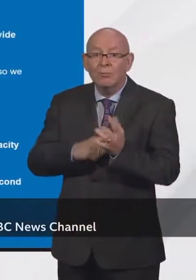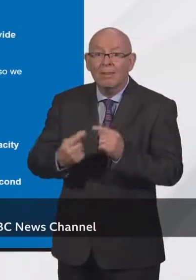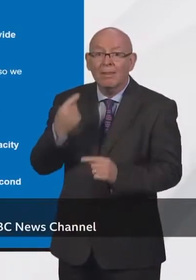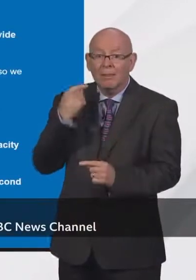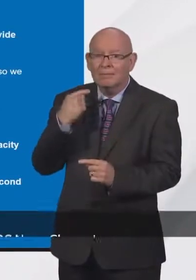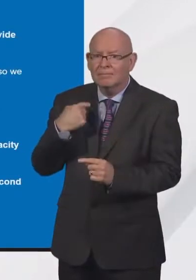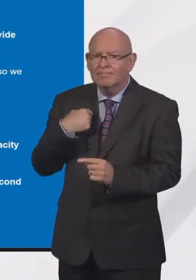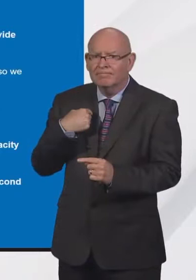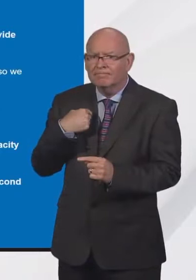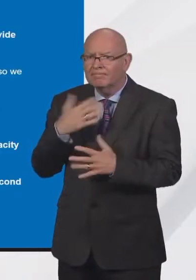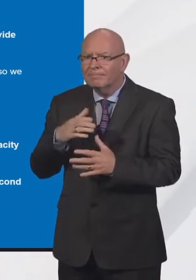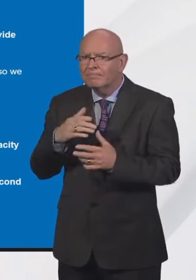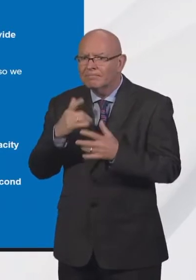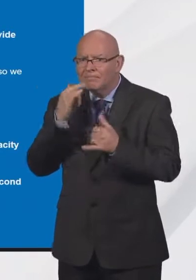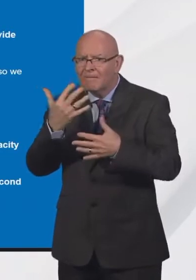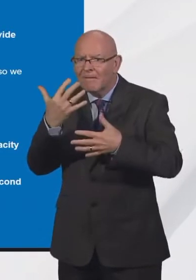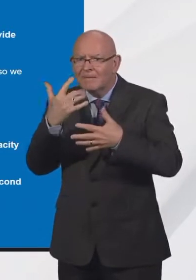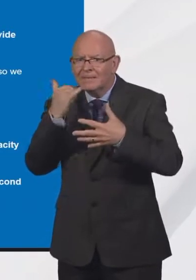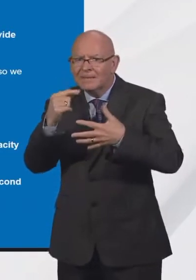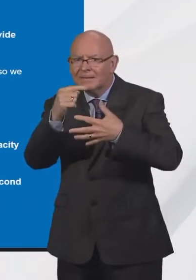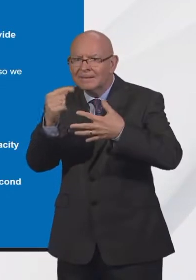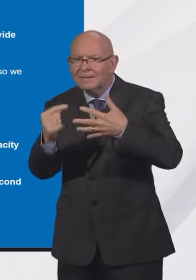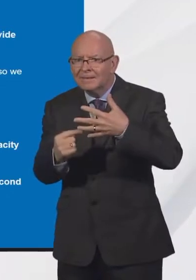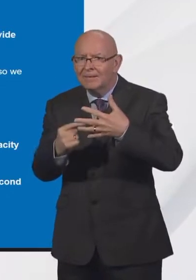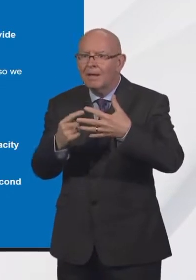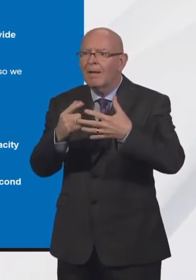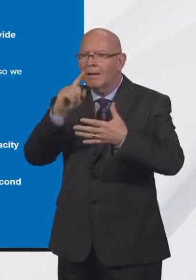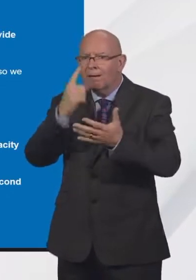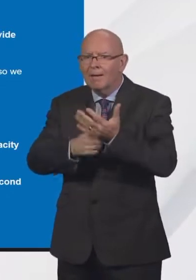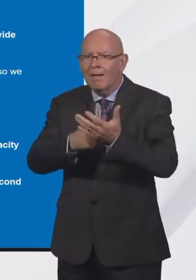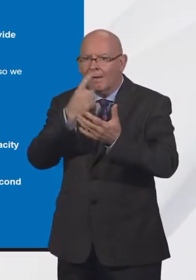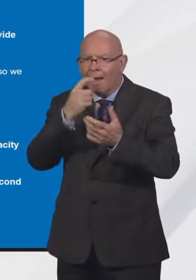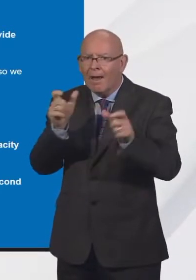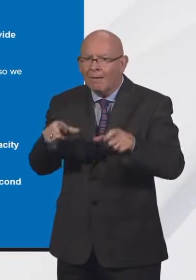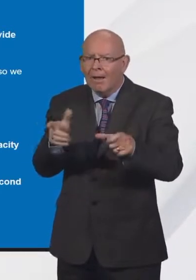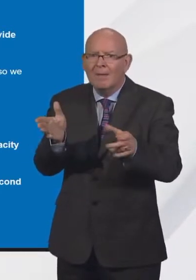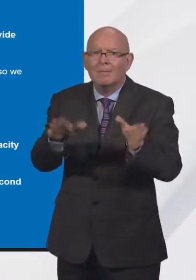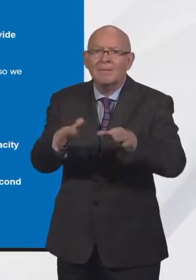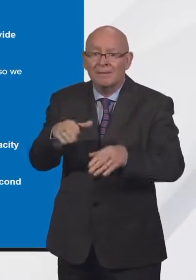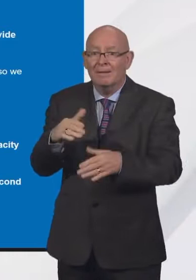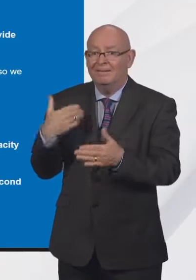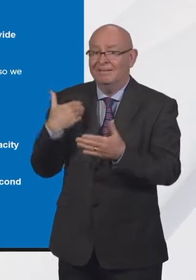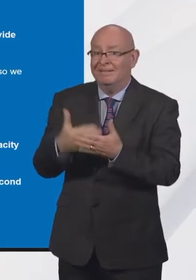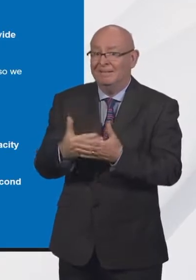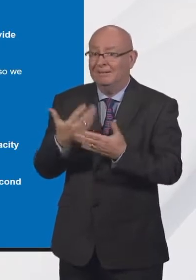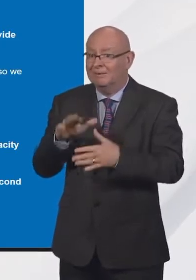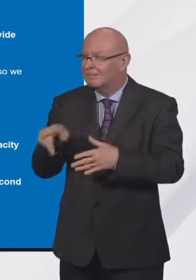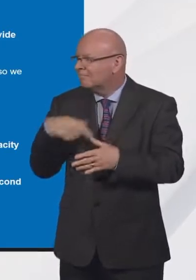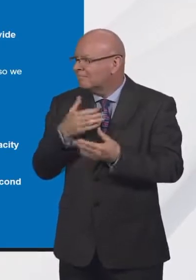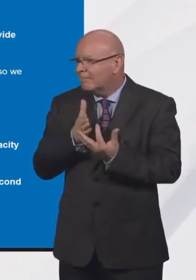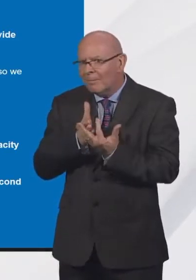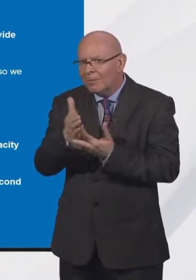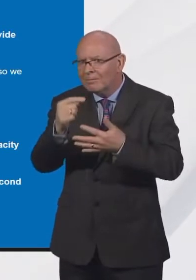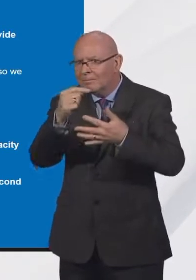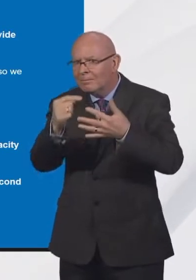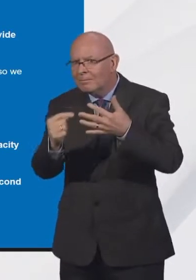we've diligently assessed our progress against these 5 tests before making changes, and it has meant that we